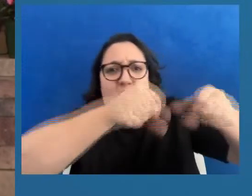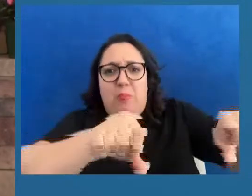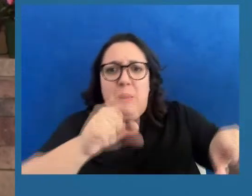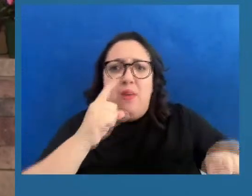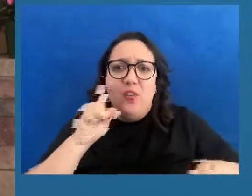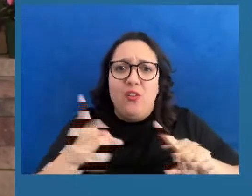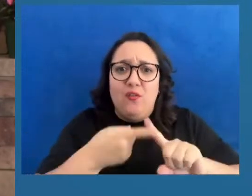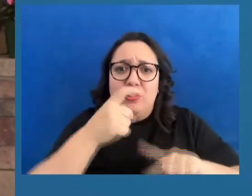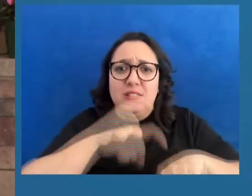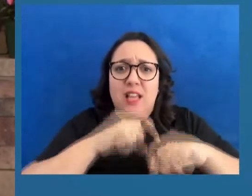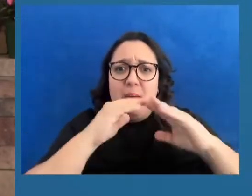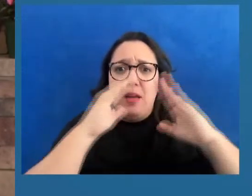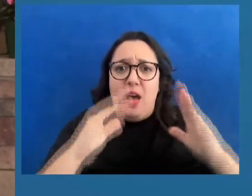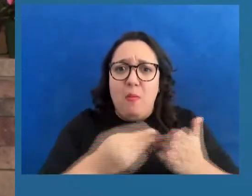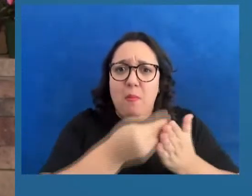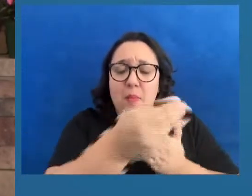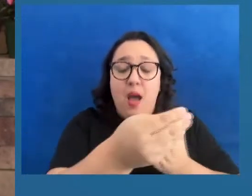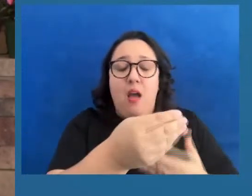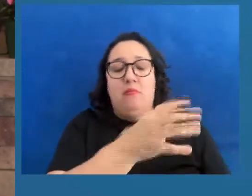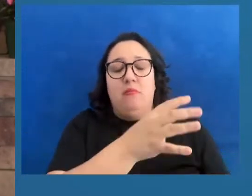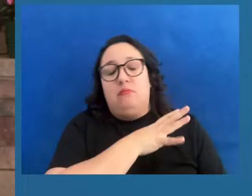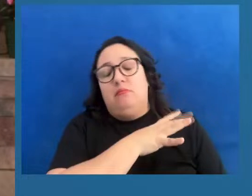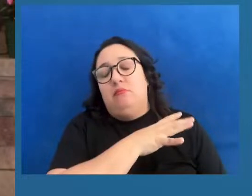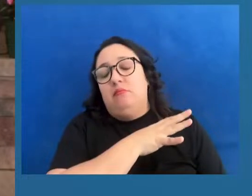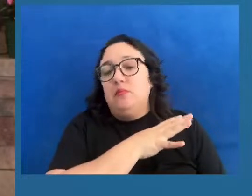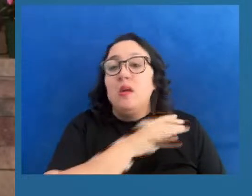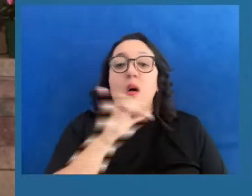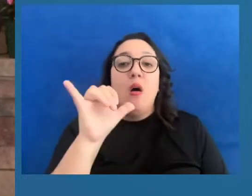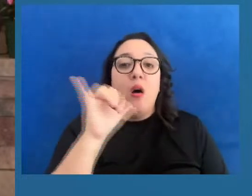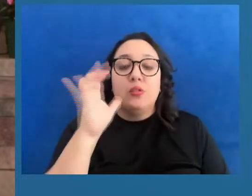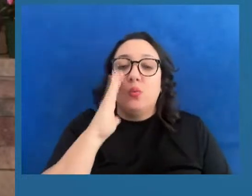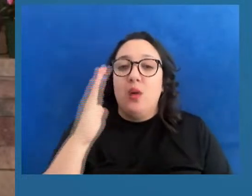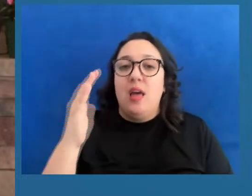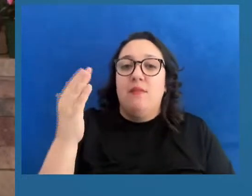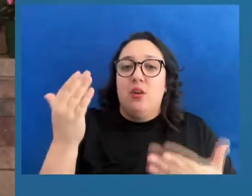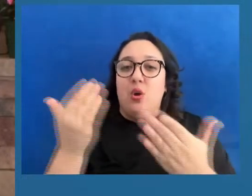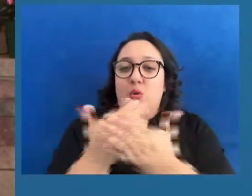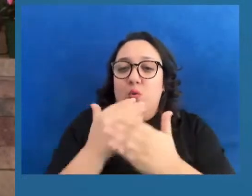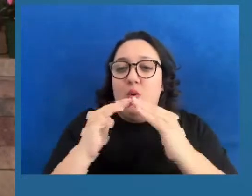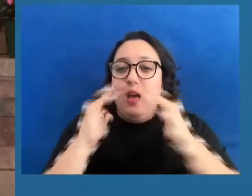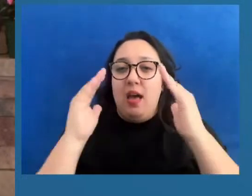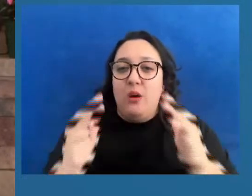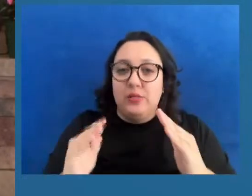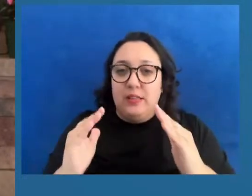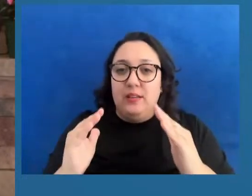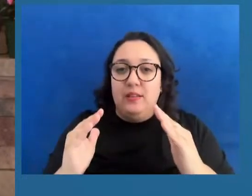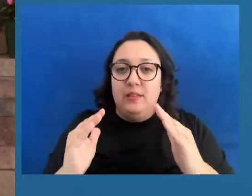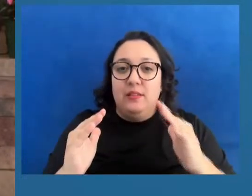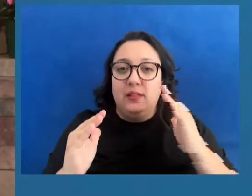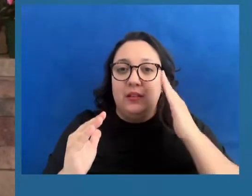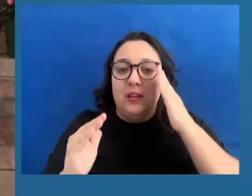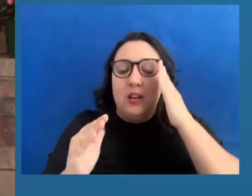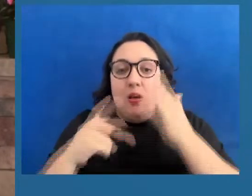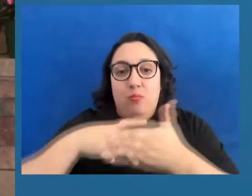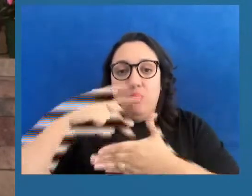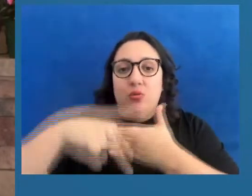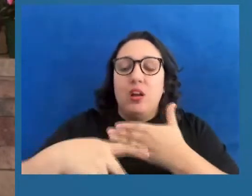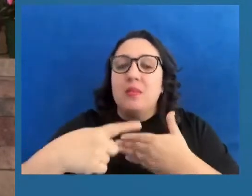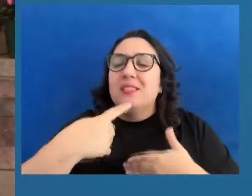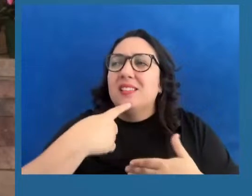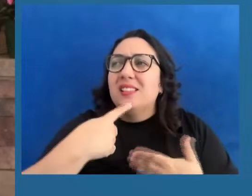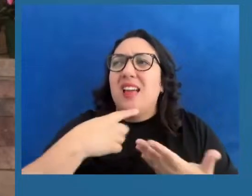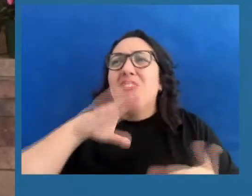for someone. And I'm going to have a new housing ombudsman because a lot of developers say it just takes too long, it's too frustrating. And I'm going to have a